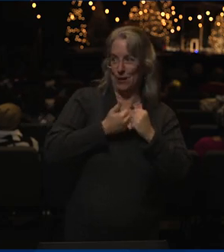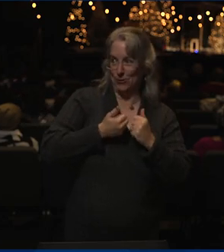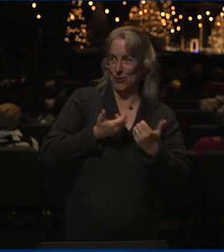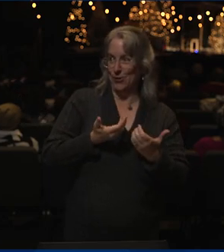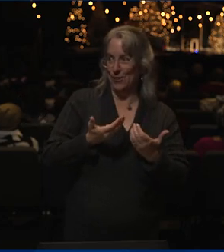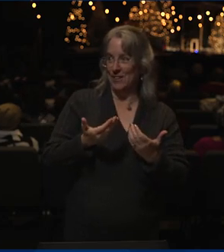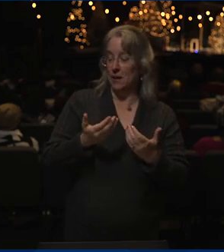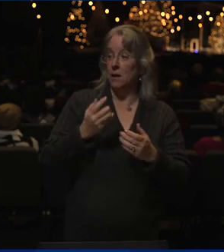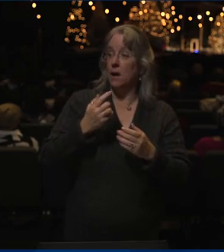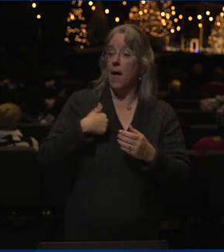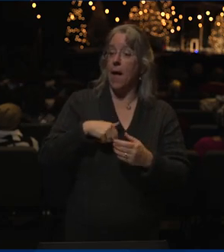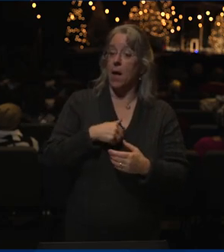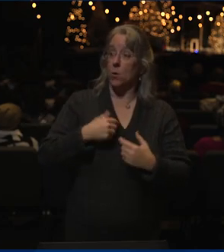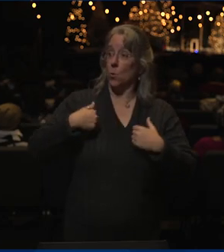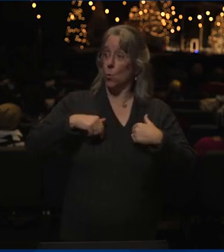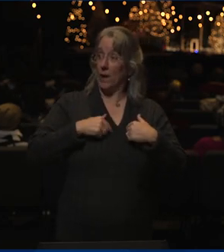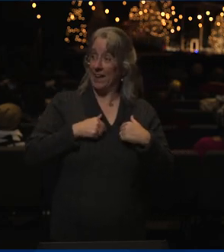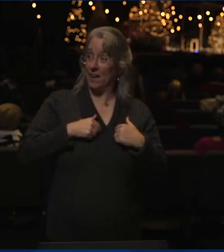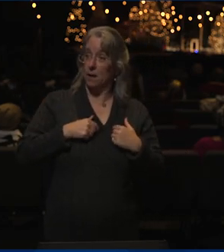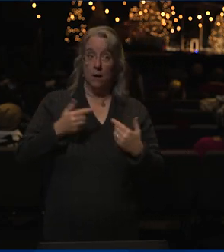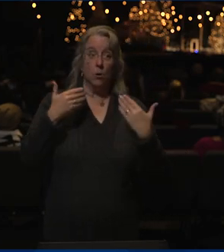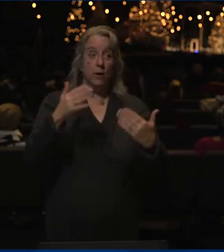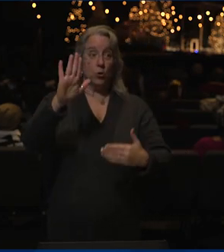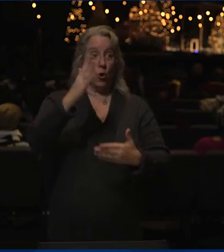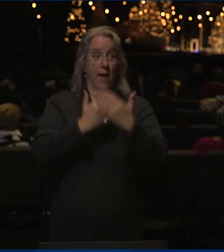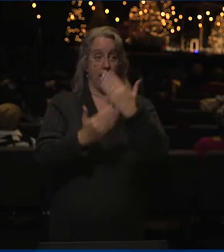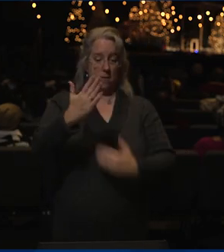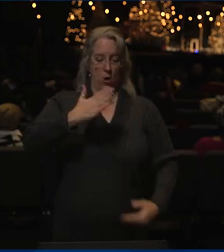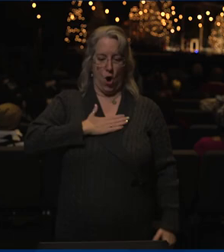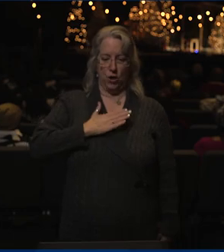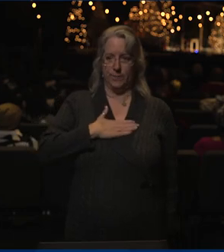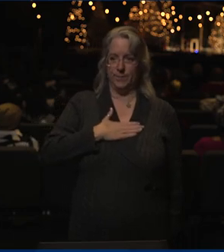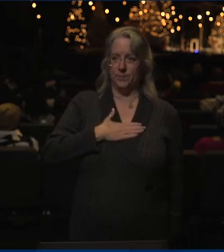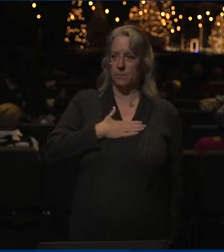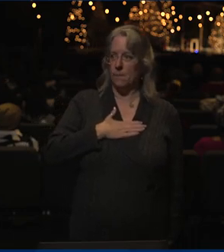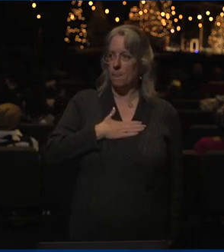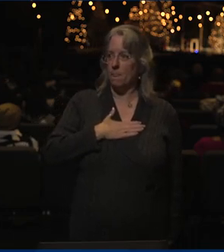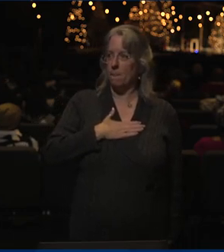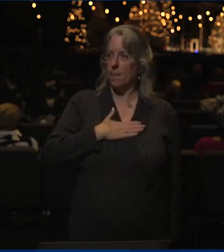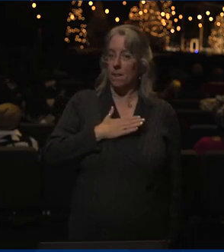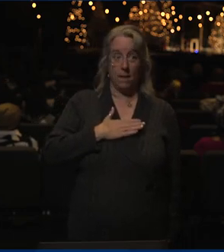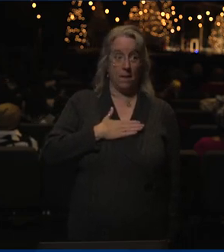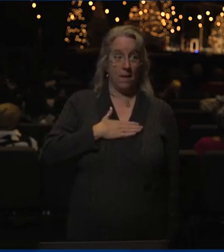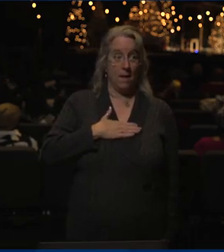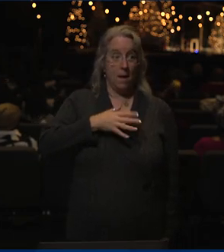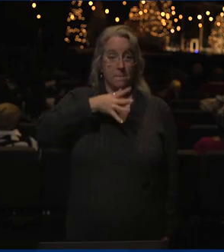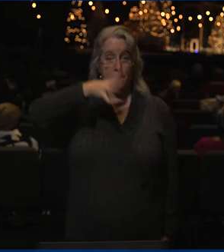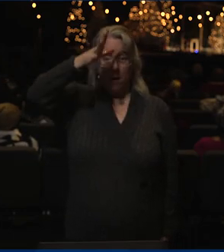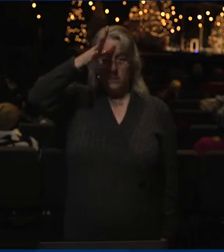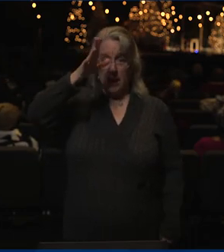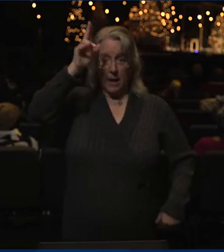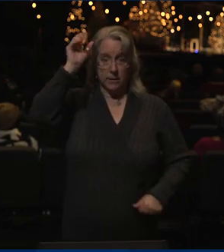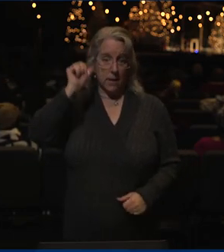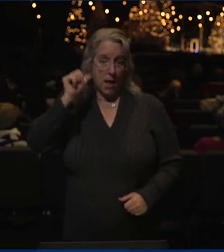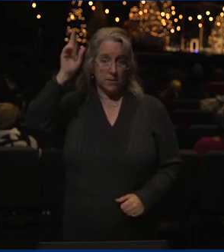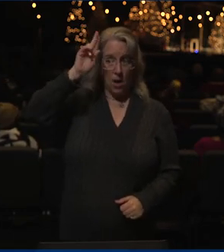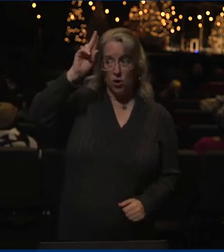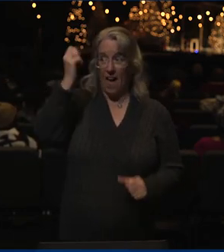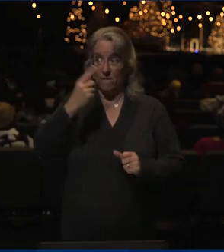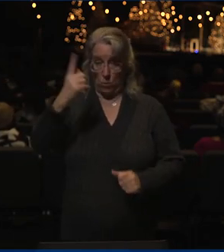and we... Put your hand on your heart. Mamas, daddies, aunties, uncles, parents.